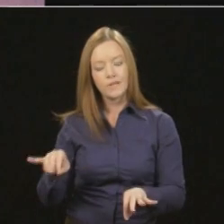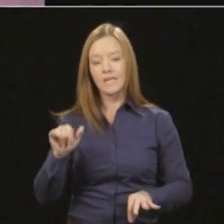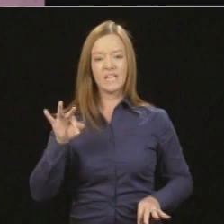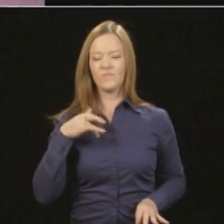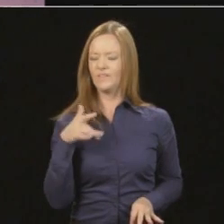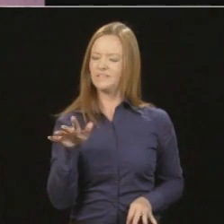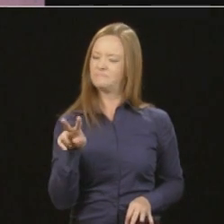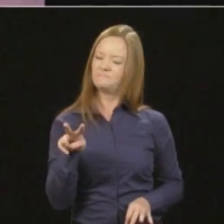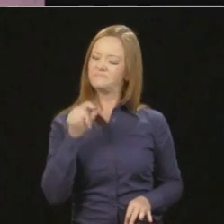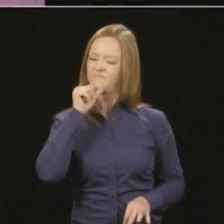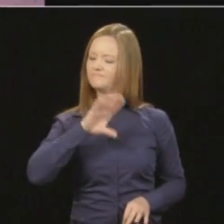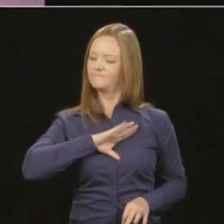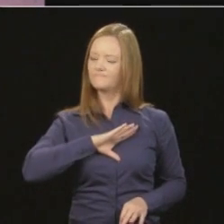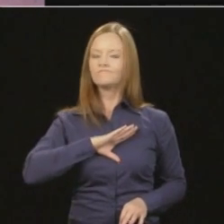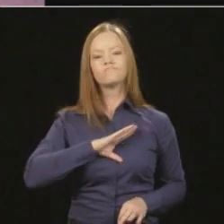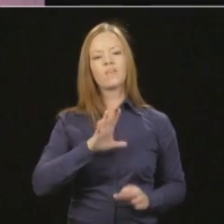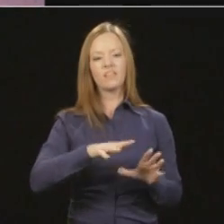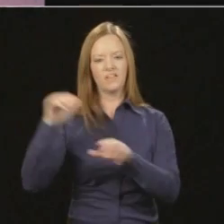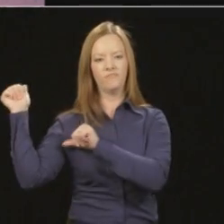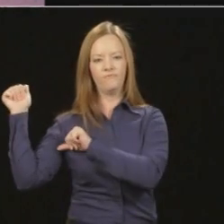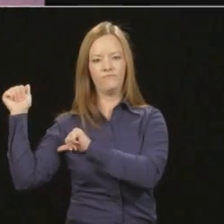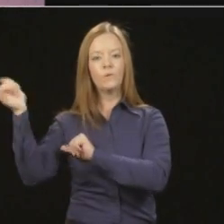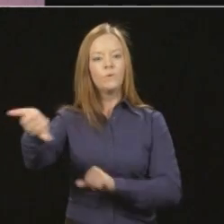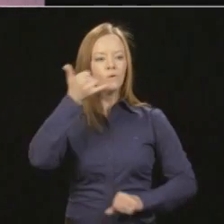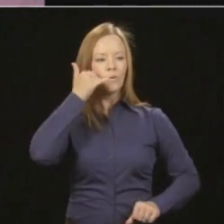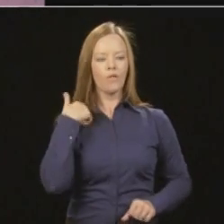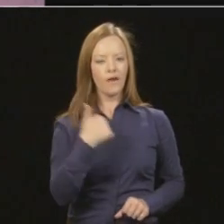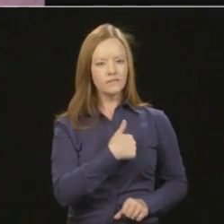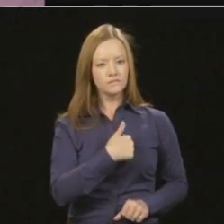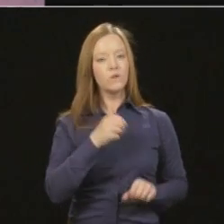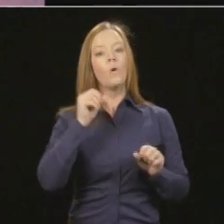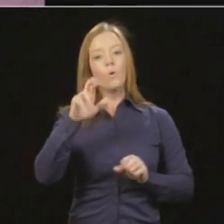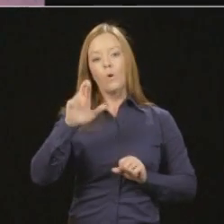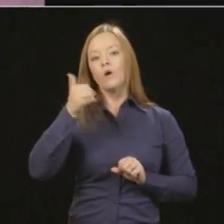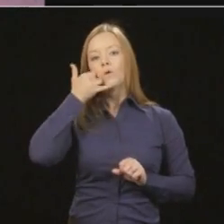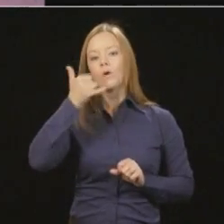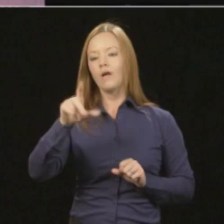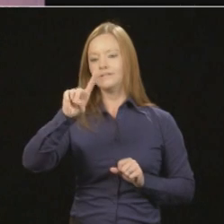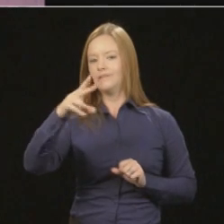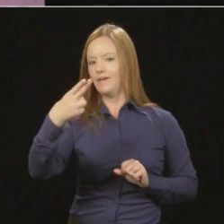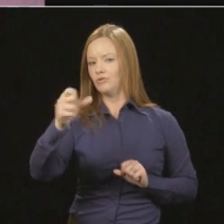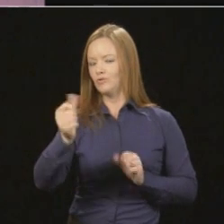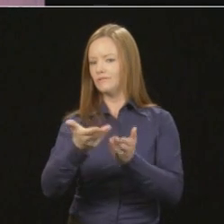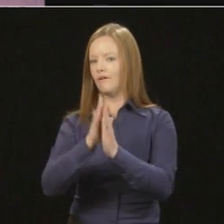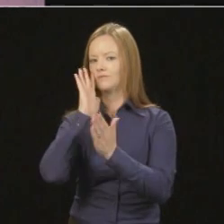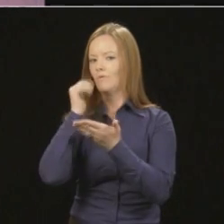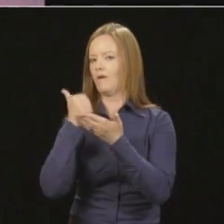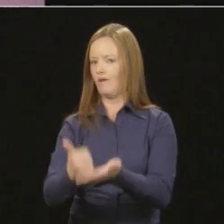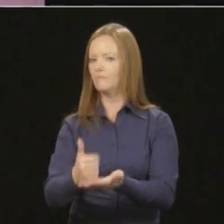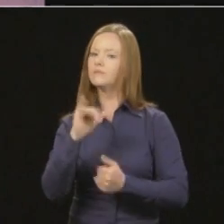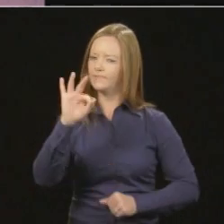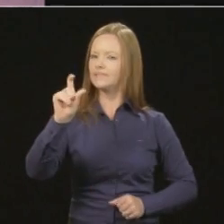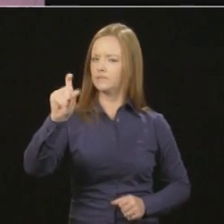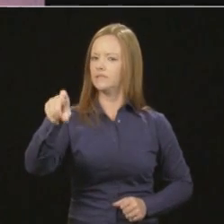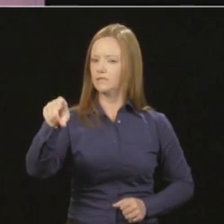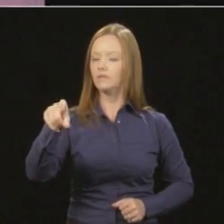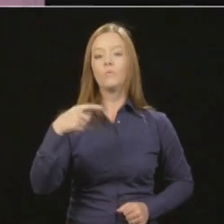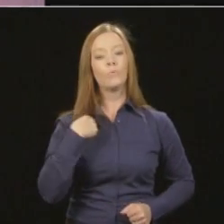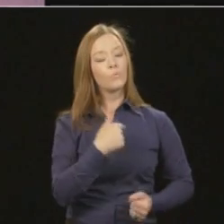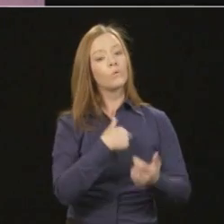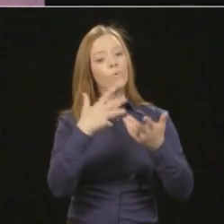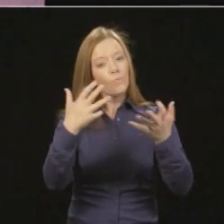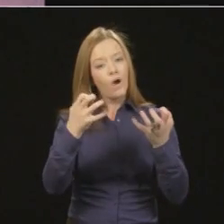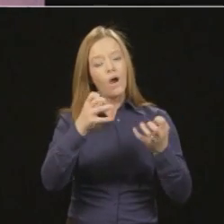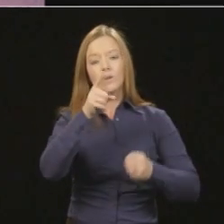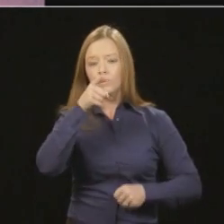away. Call us or the Department of Health Services for assistance if necessary. We want to make sure